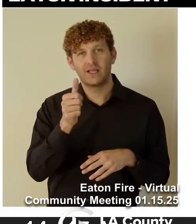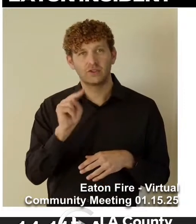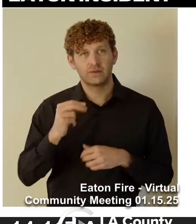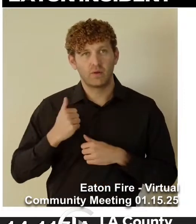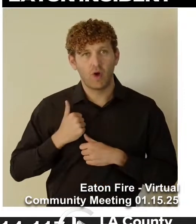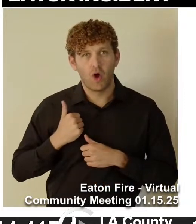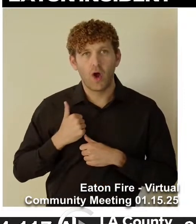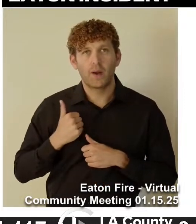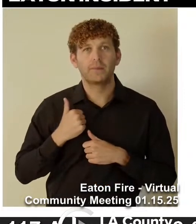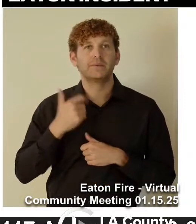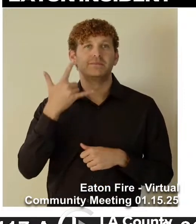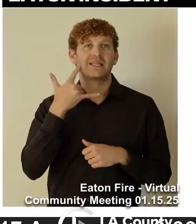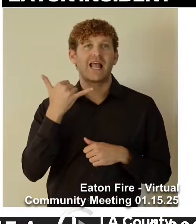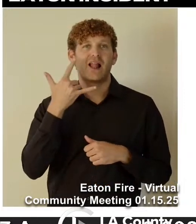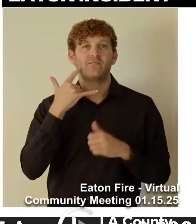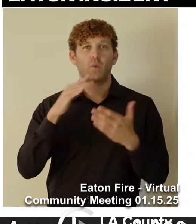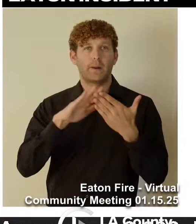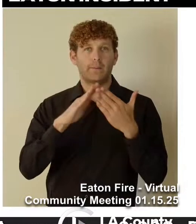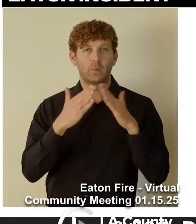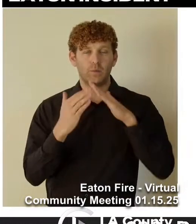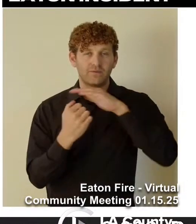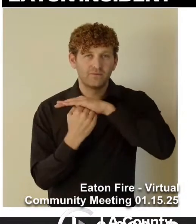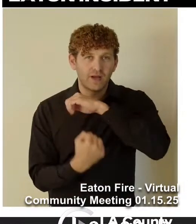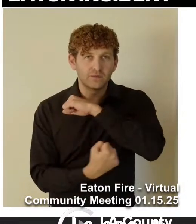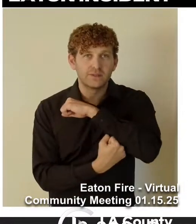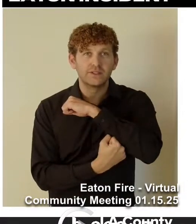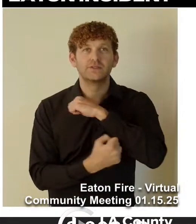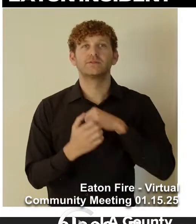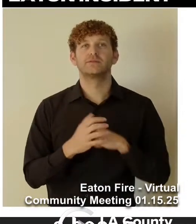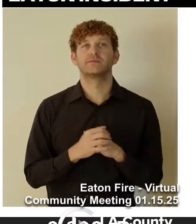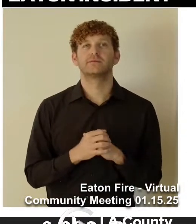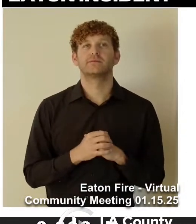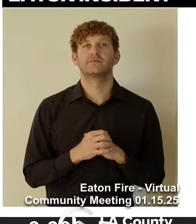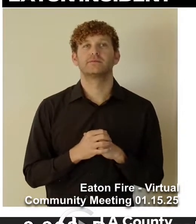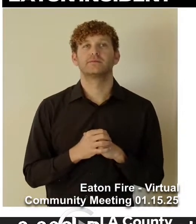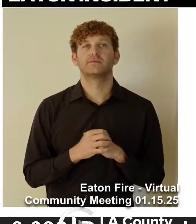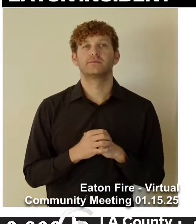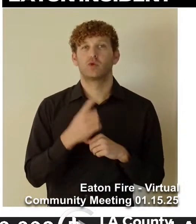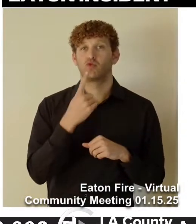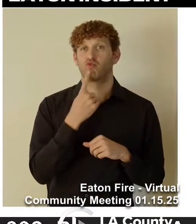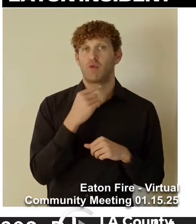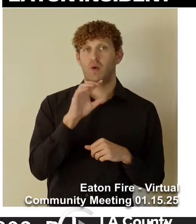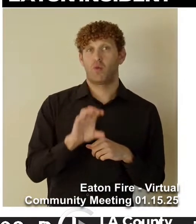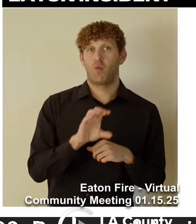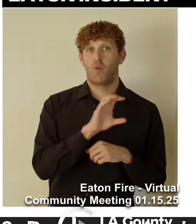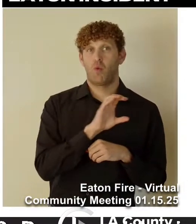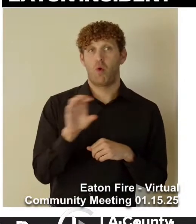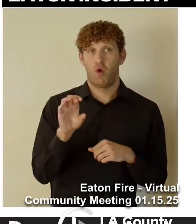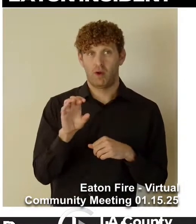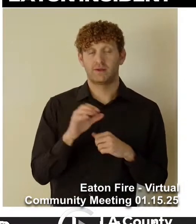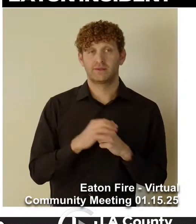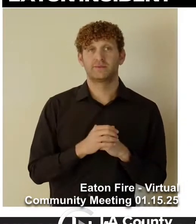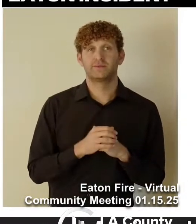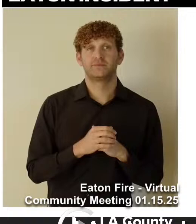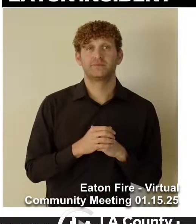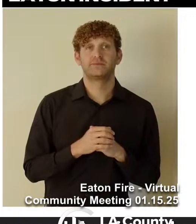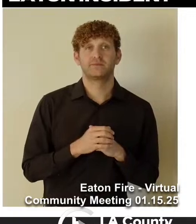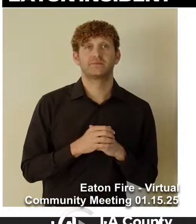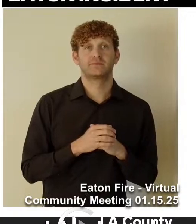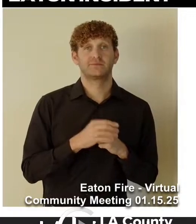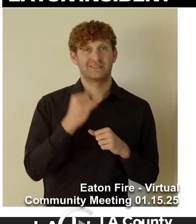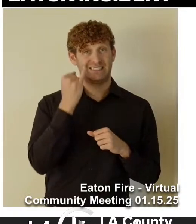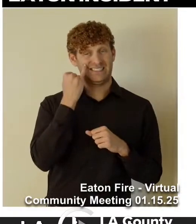Foundation. Lastly, on behalf of the American Red Cross, we share this message. If you've been impacted